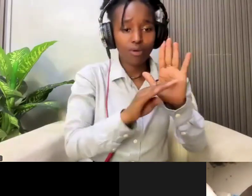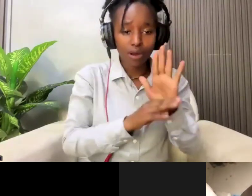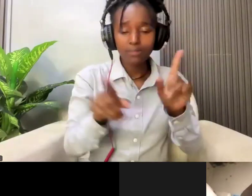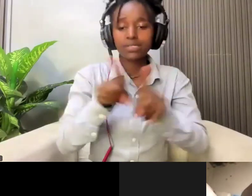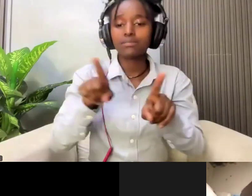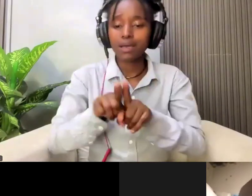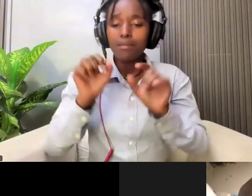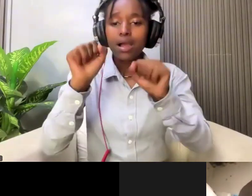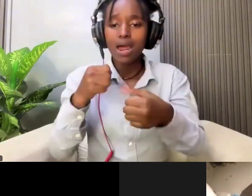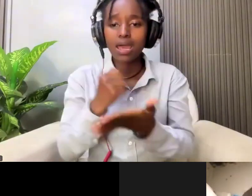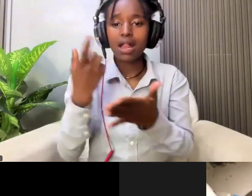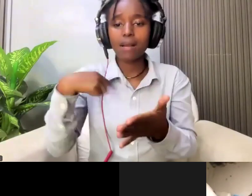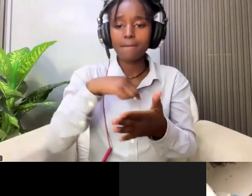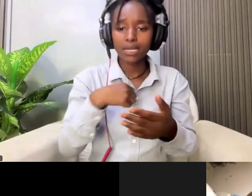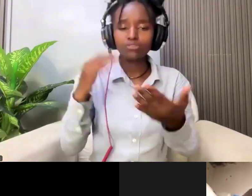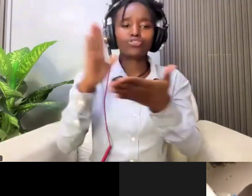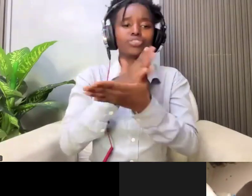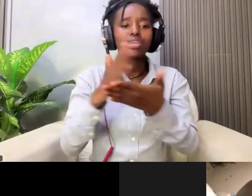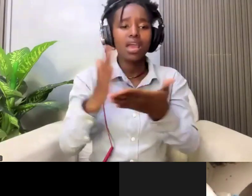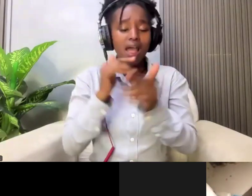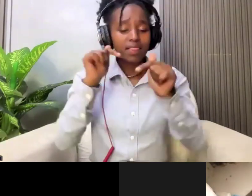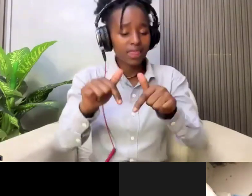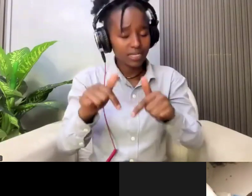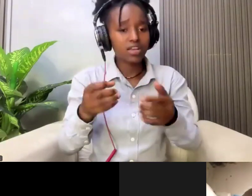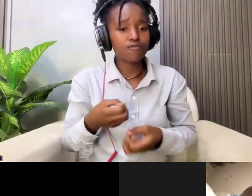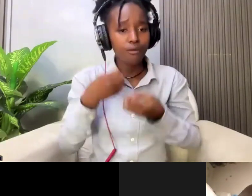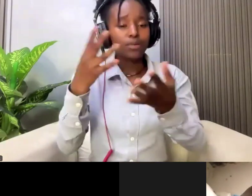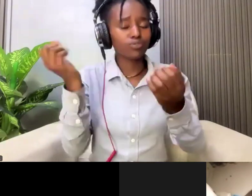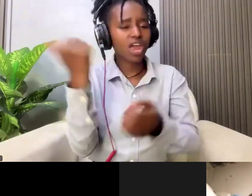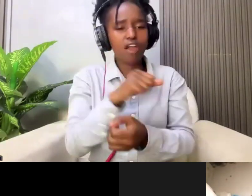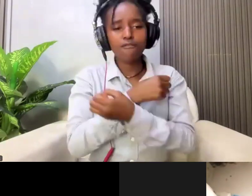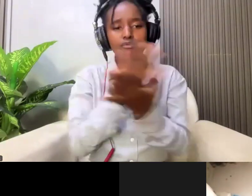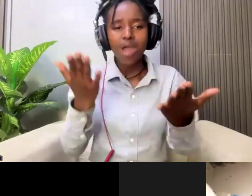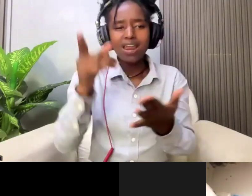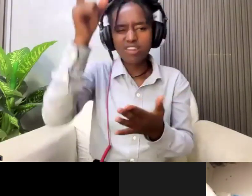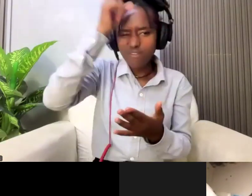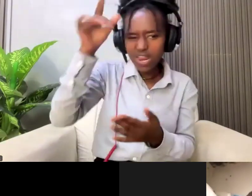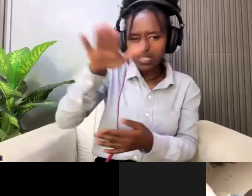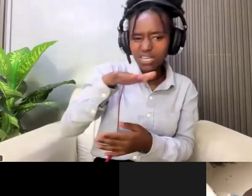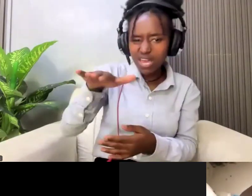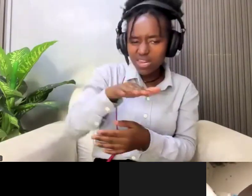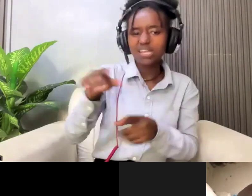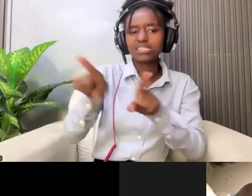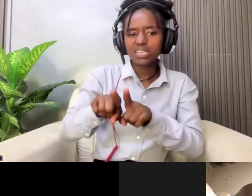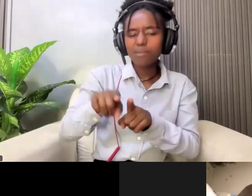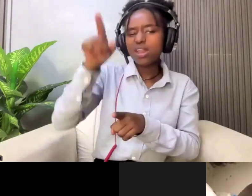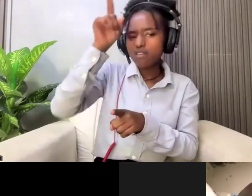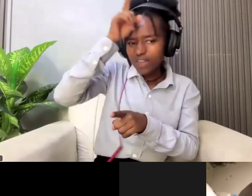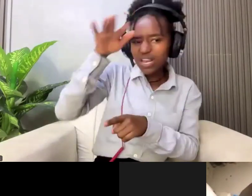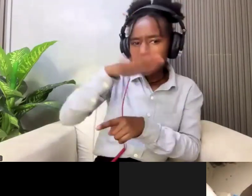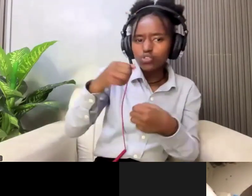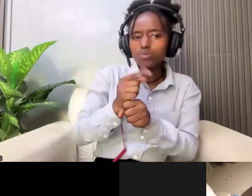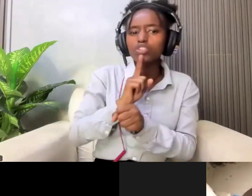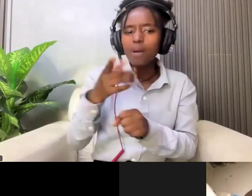us to spread the message through having workshops in rural areas, in more remote areas, so that no one is